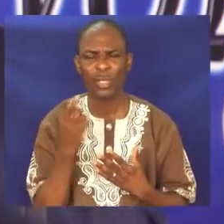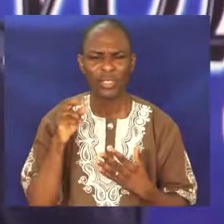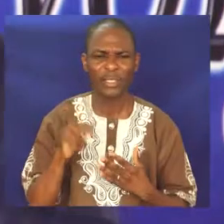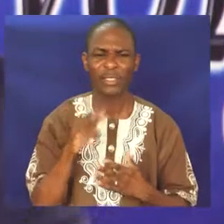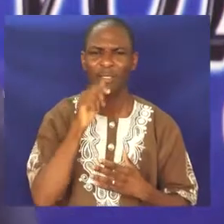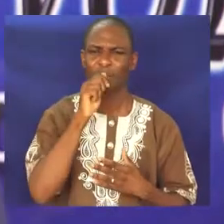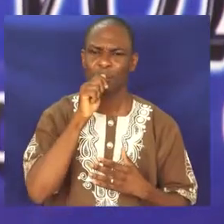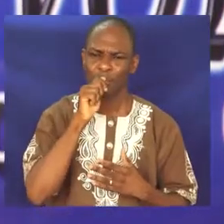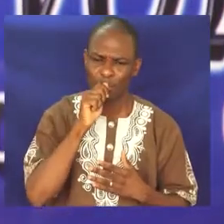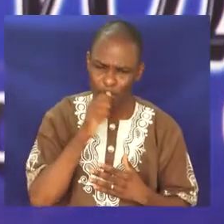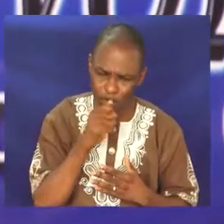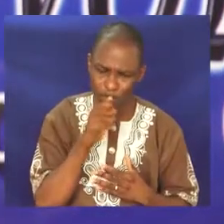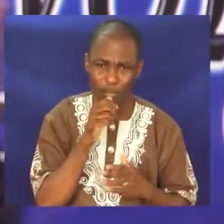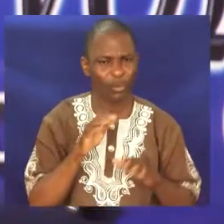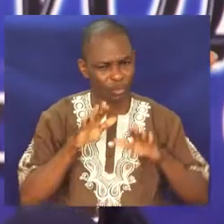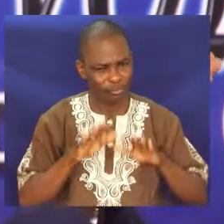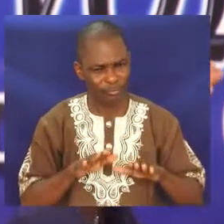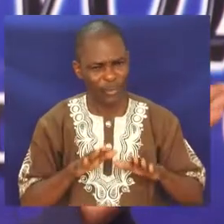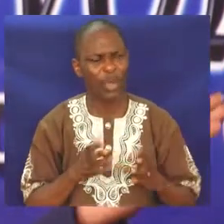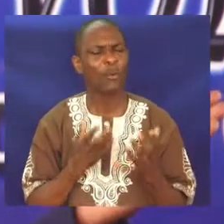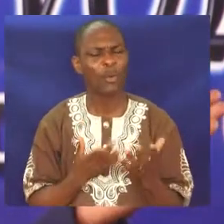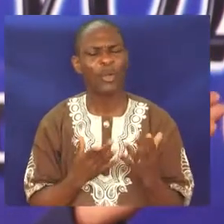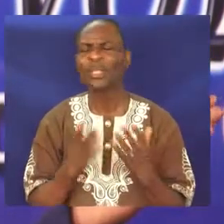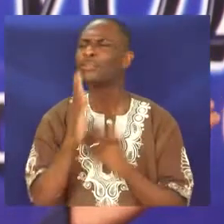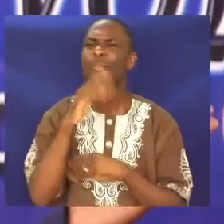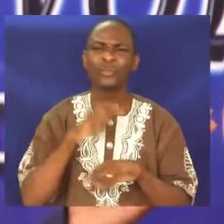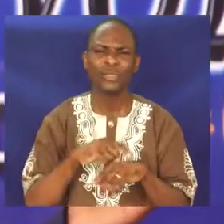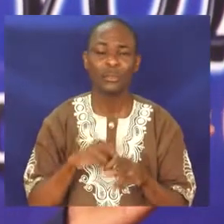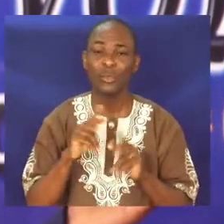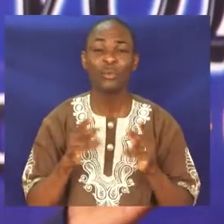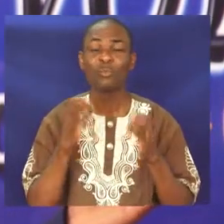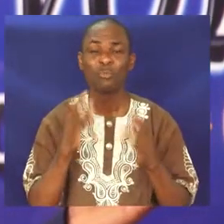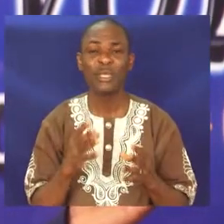abotare ni atwen adasama eni abotare ewo wiase